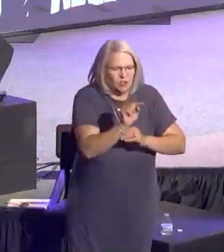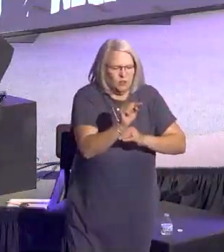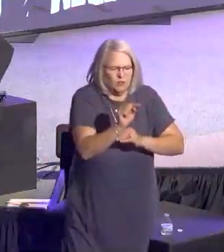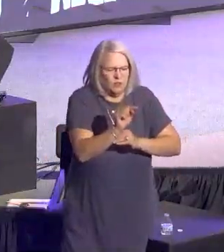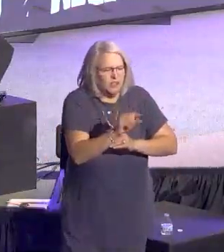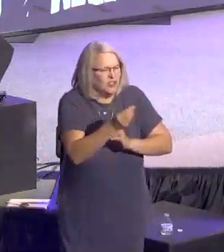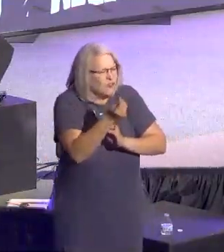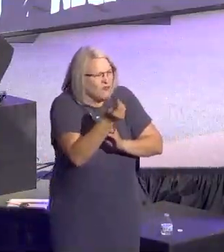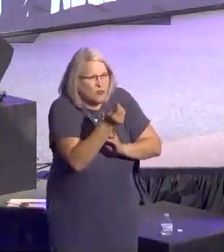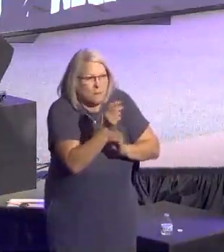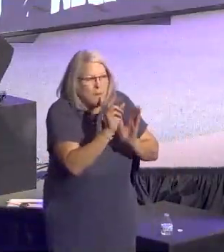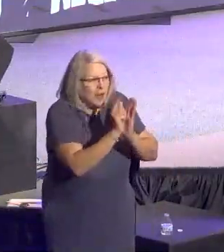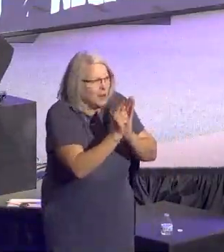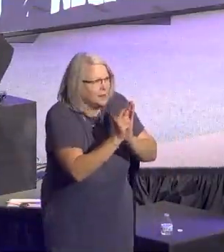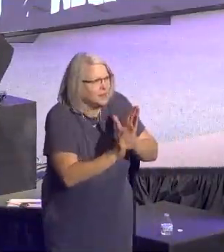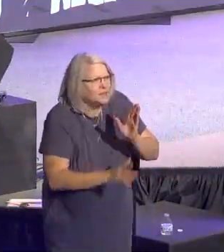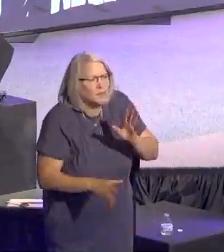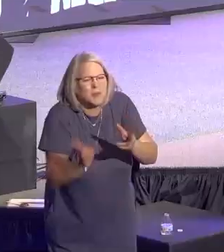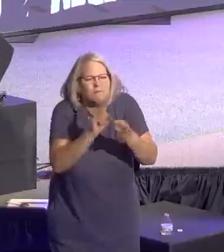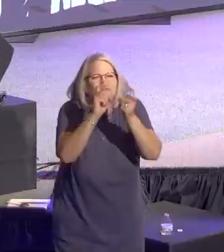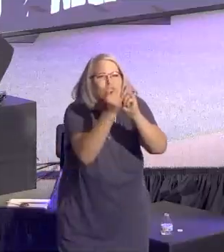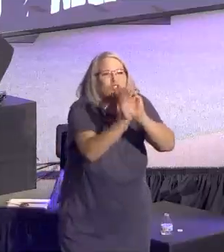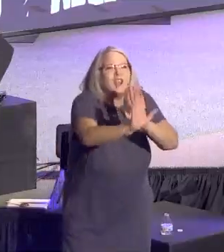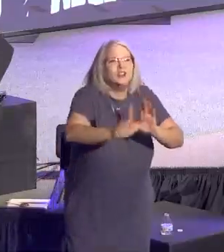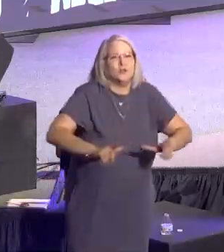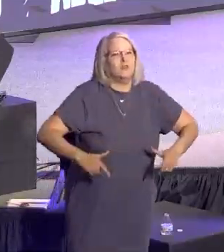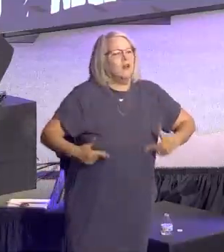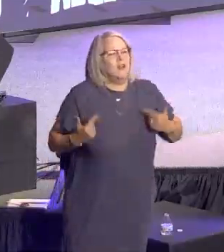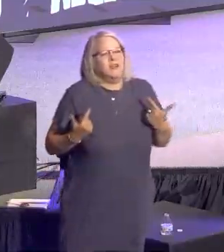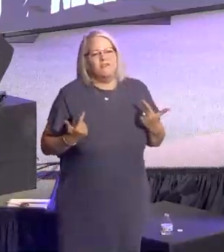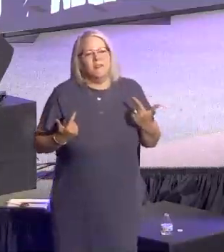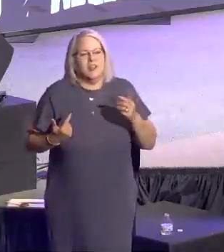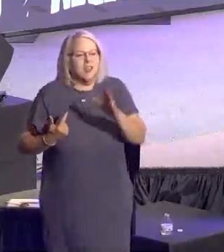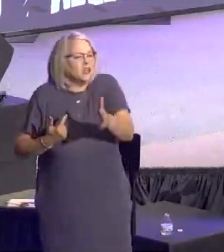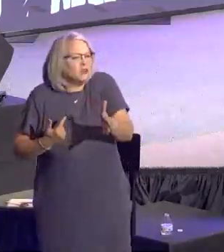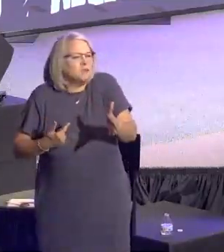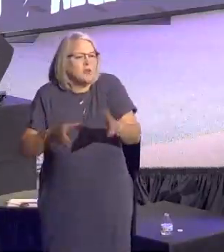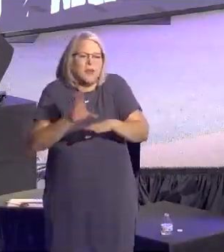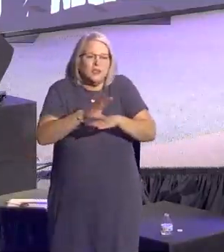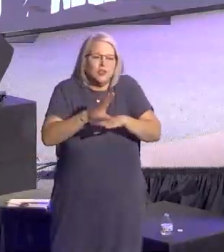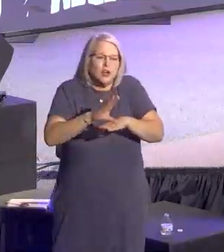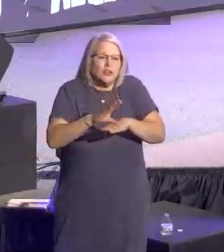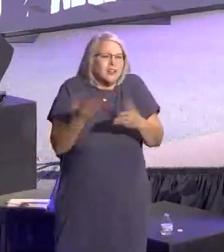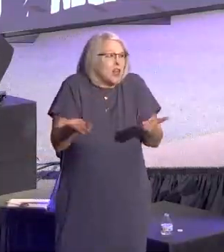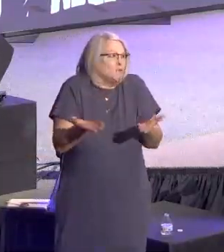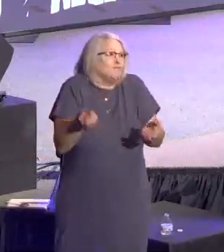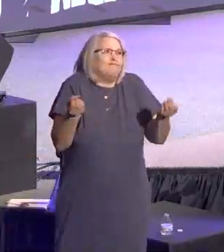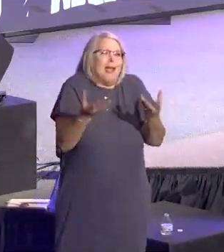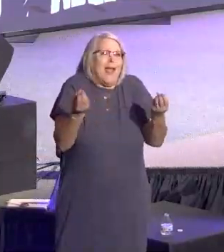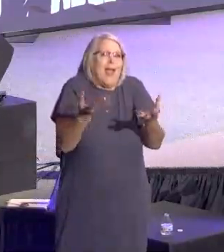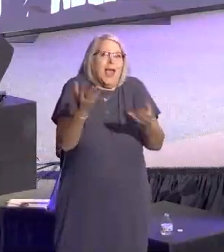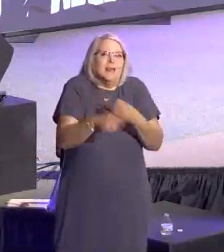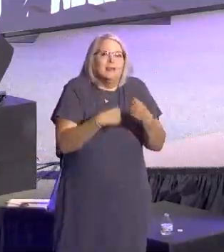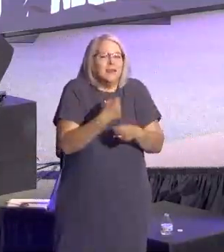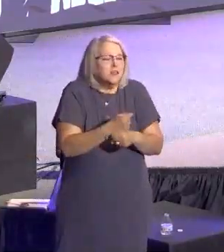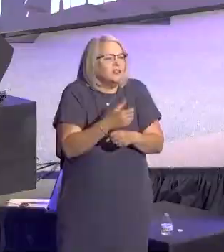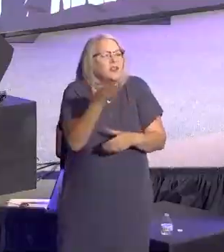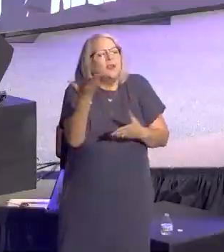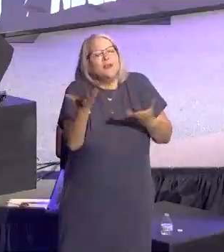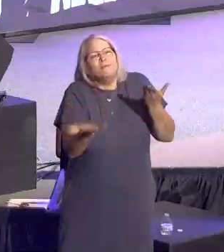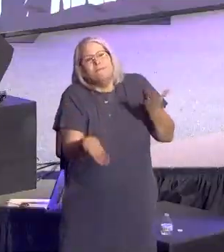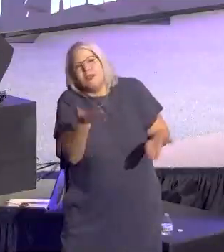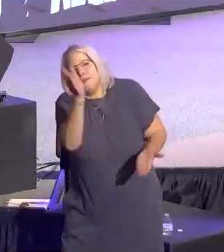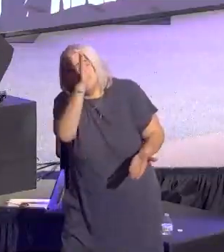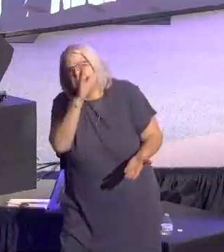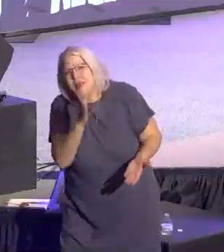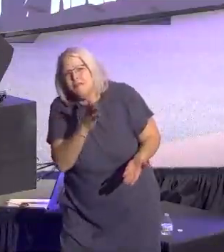just a few minutes because I believe it will change your life. And even though you may have been in church for many years, you may have never really